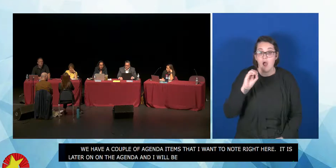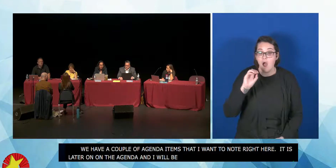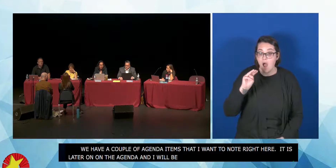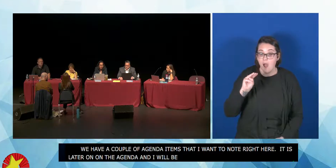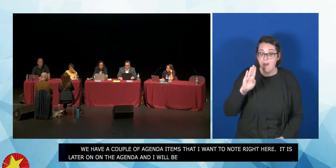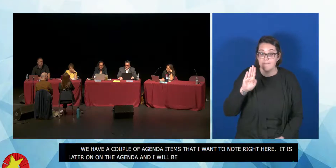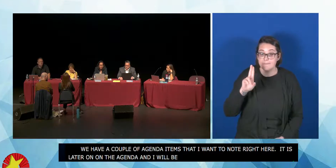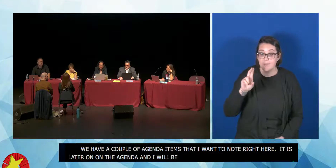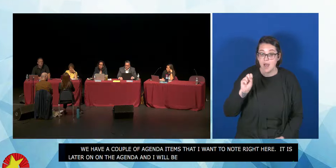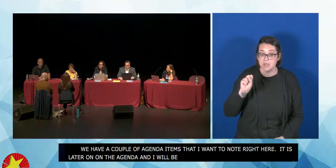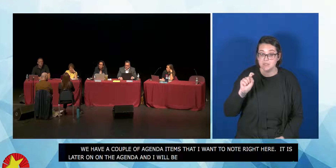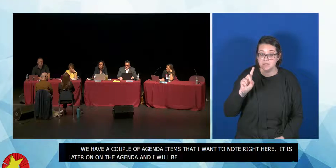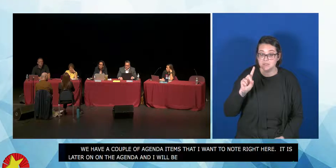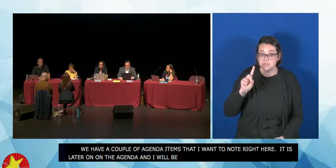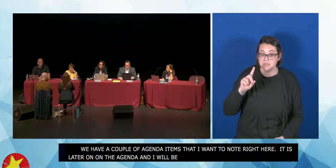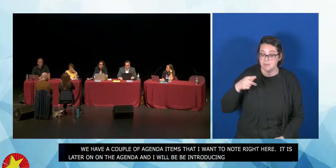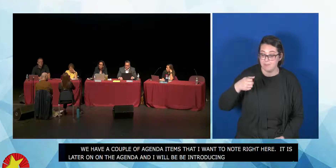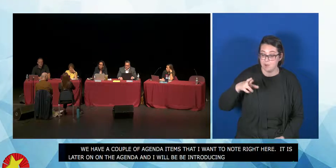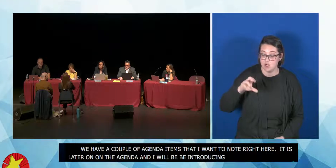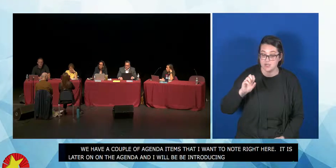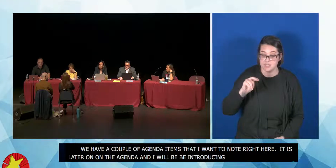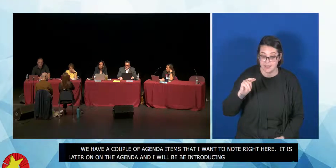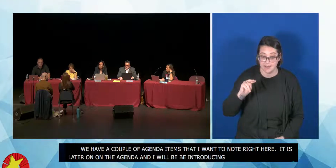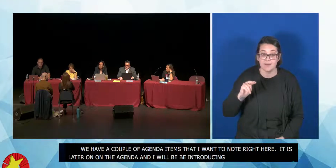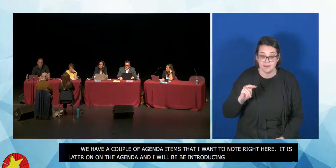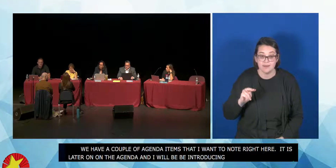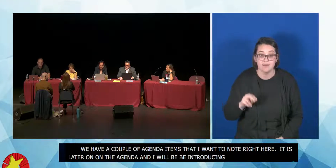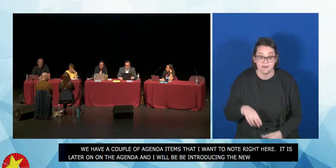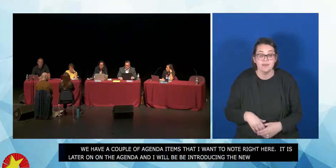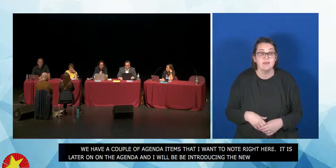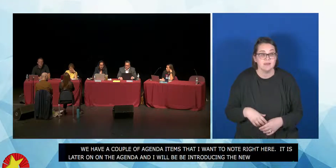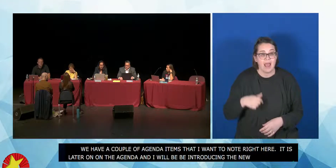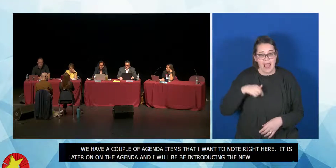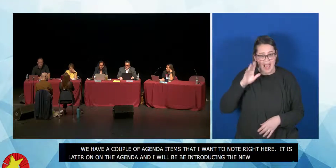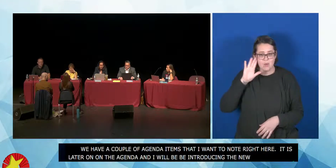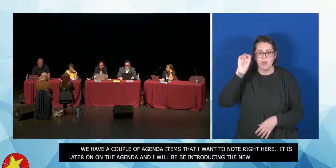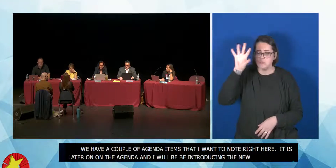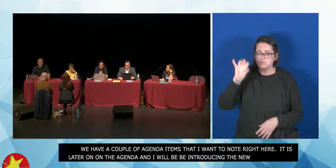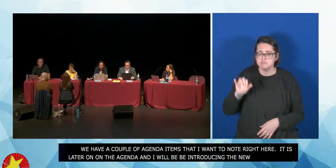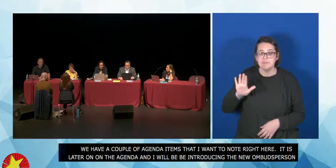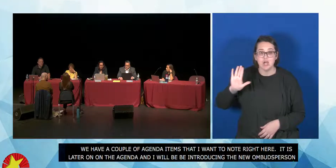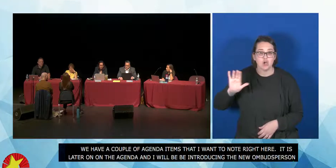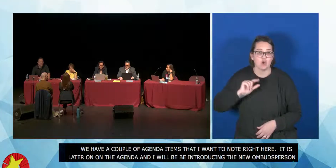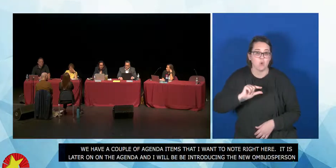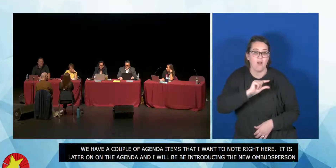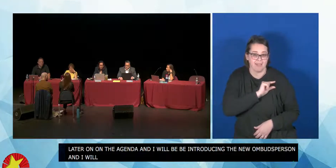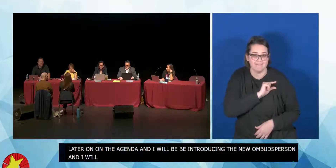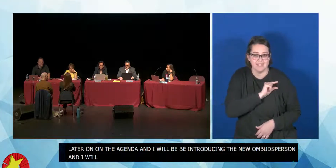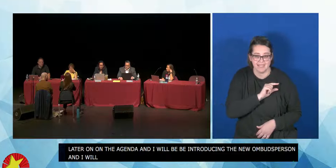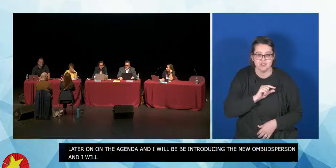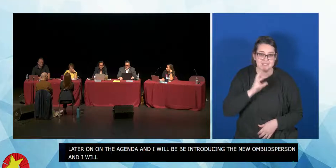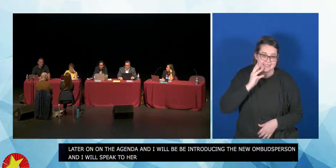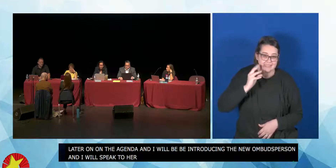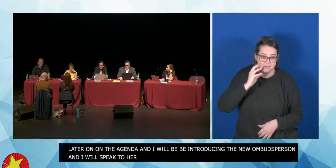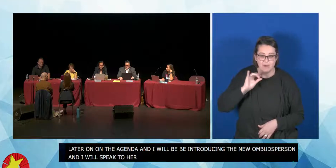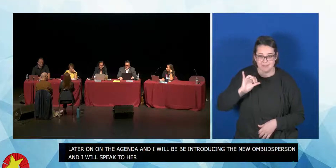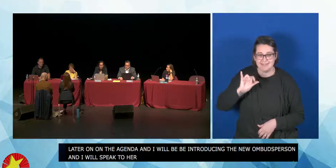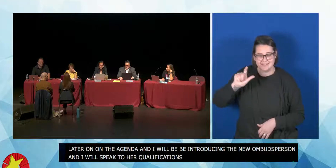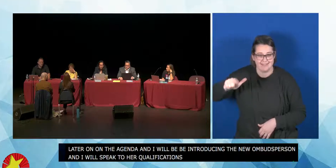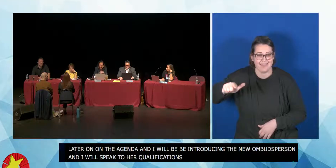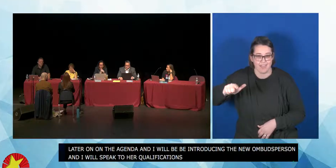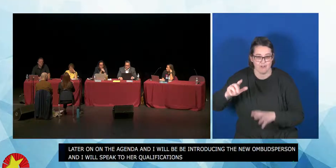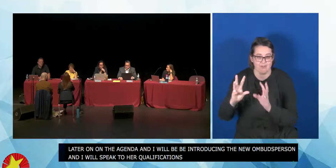Williams, and I will speak to her qualifications at that time. The other agenda